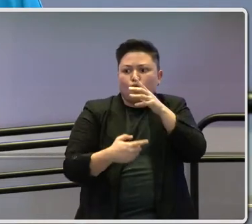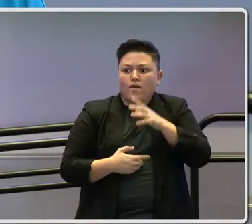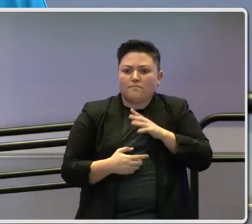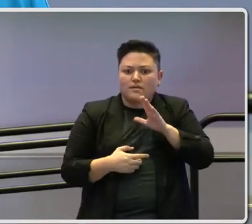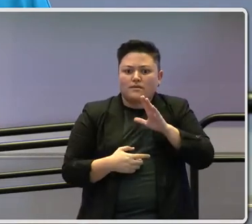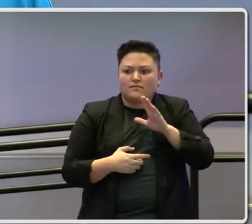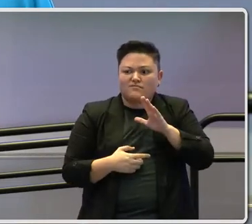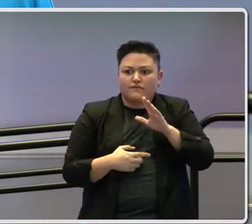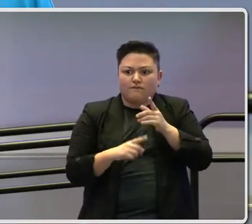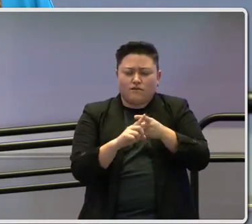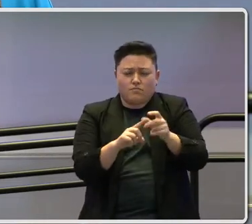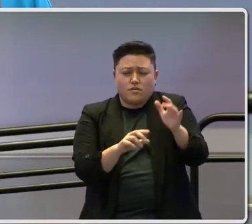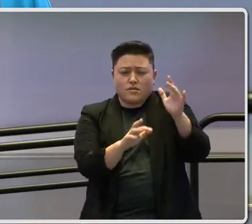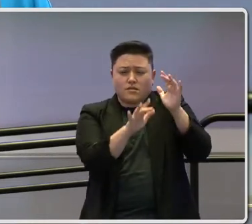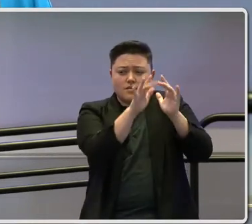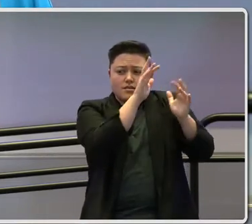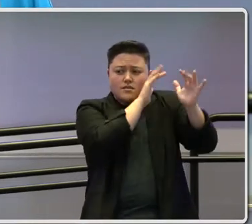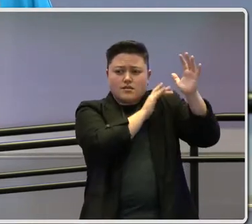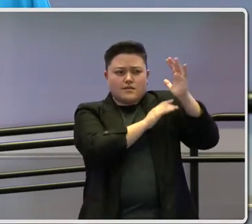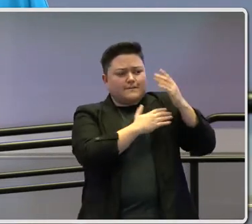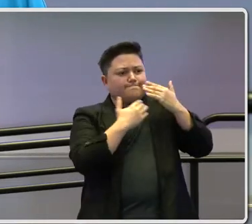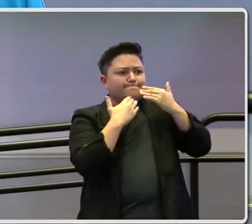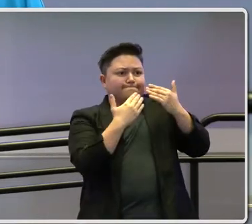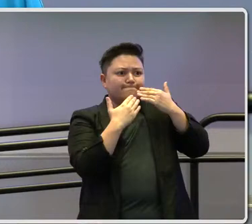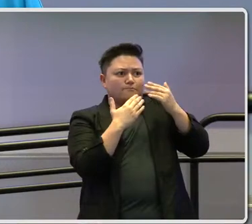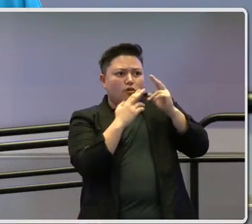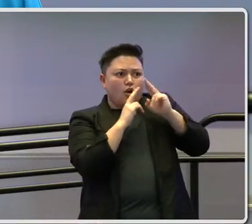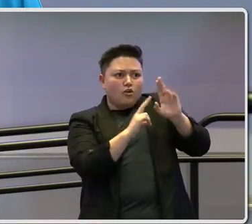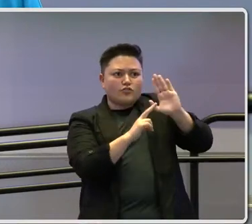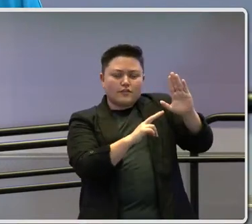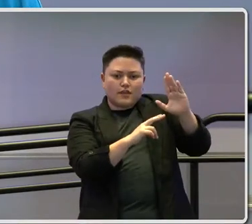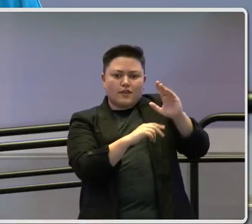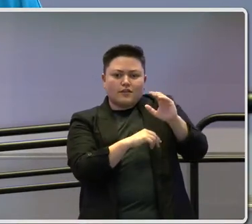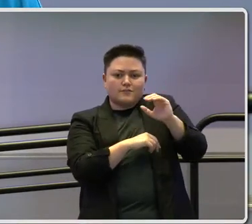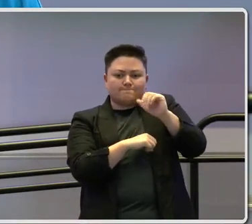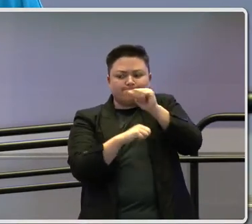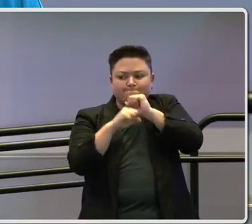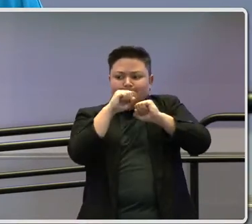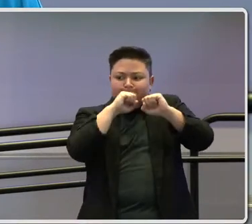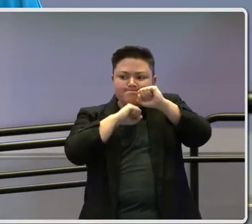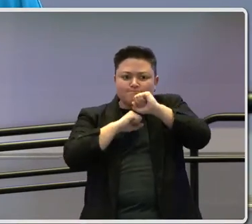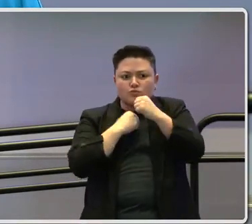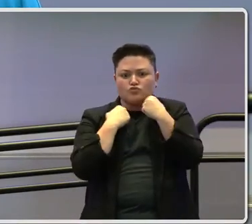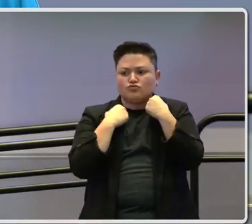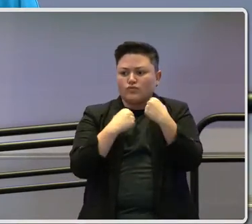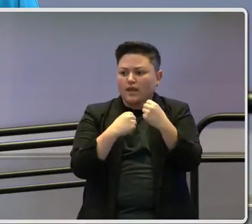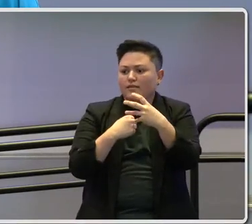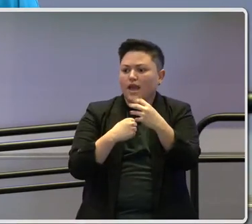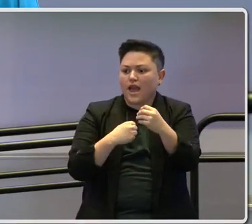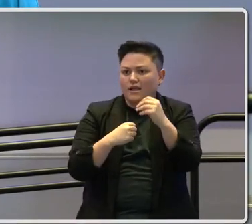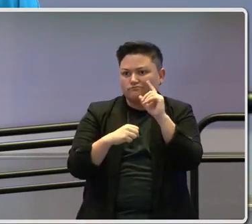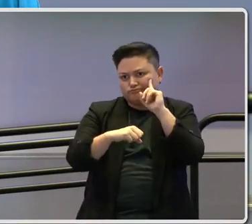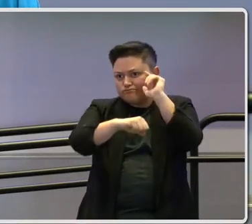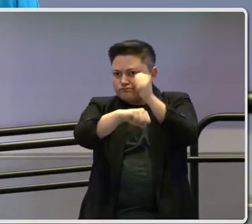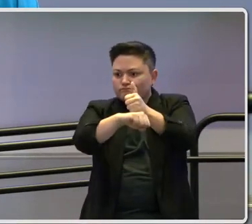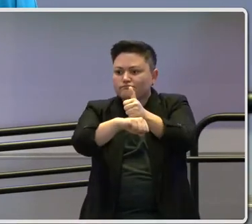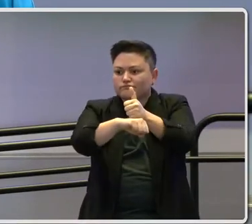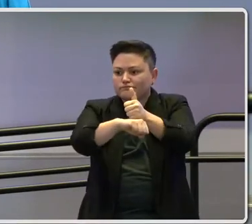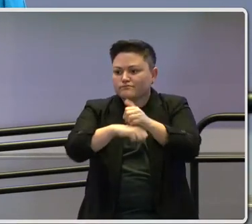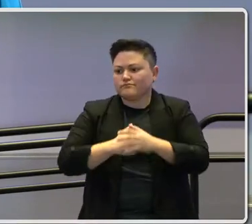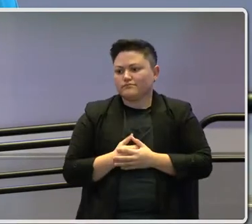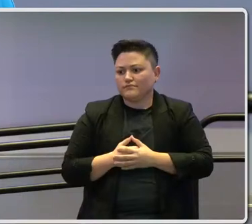women throughout history, honoring their resilience, strength, and determination.